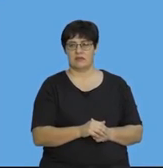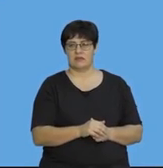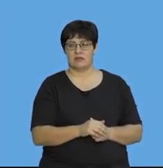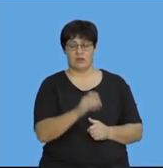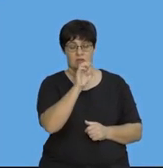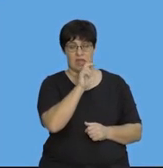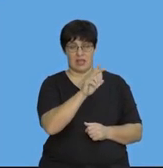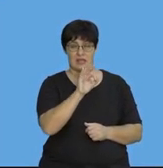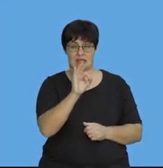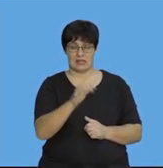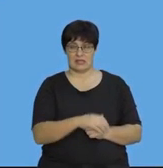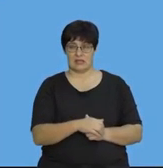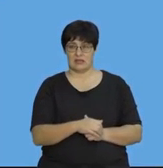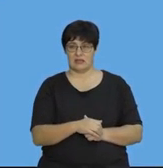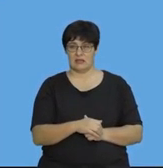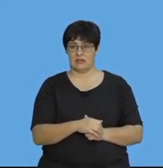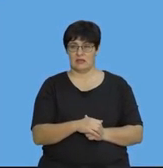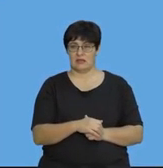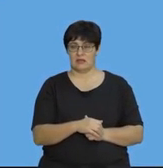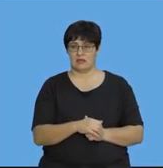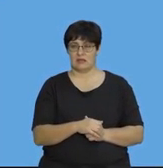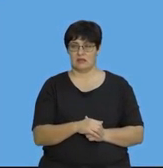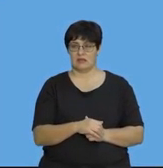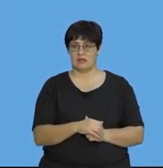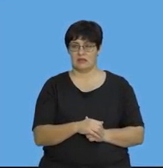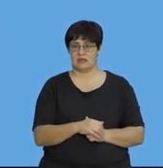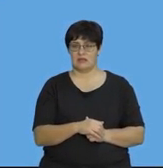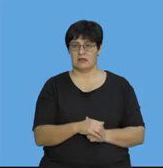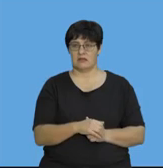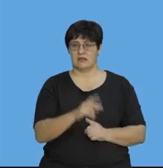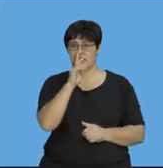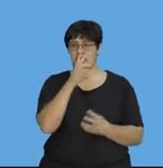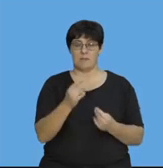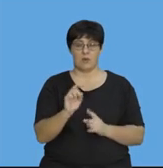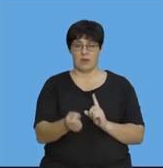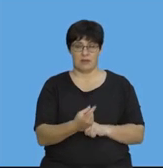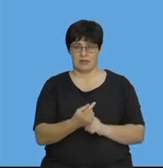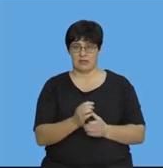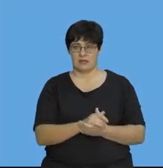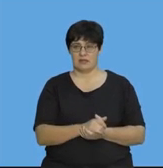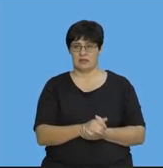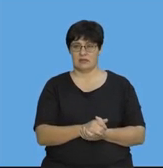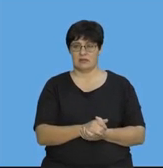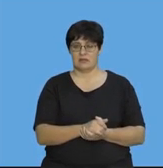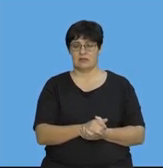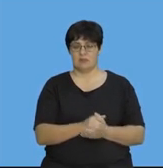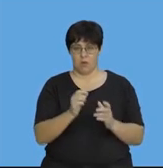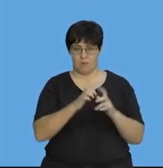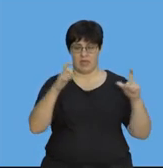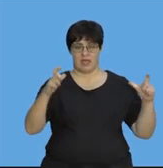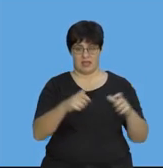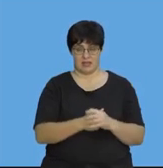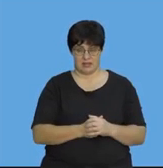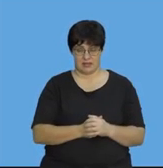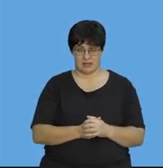of just 3, 3, instead of 3, I'm just going to put in lots of decimals there. Let's see what happens to the number.